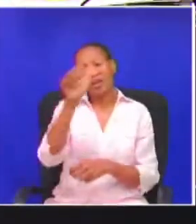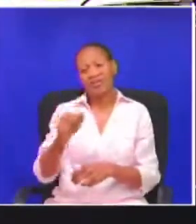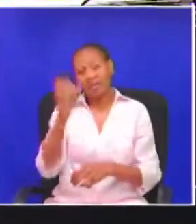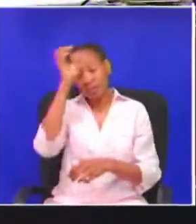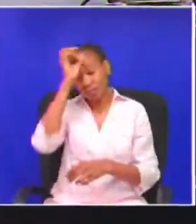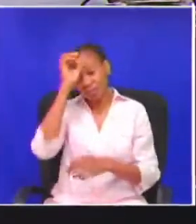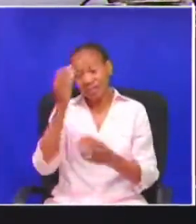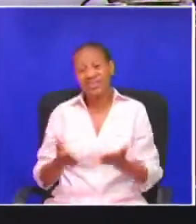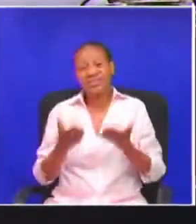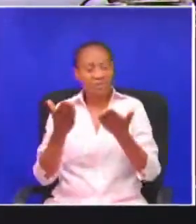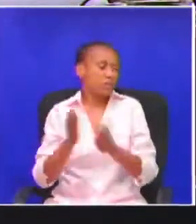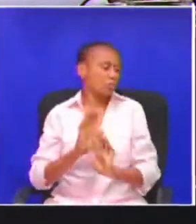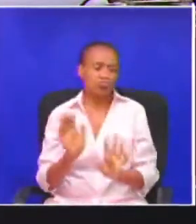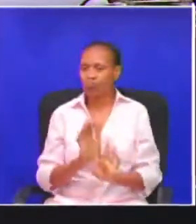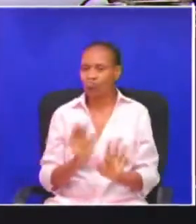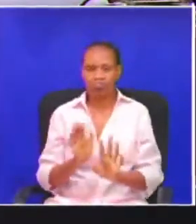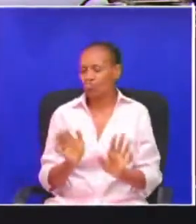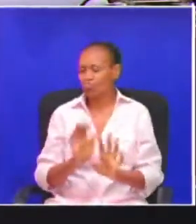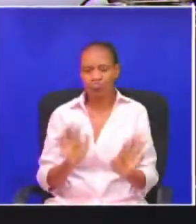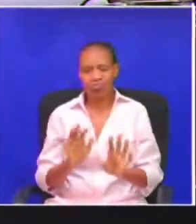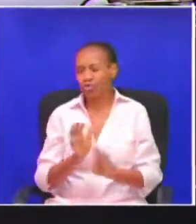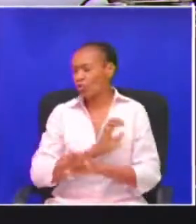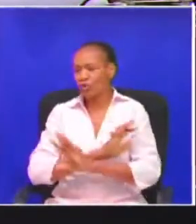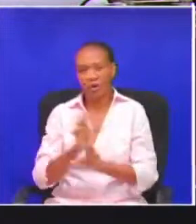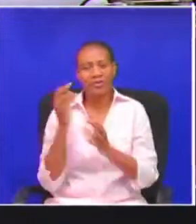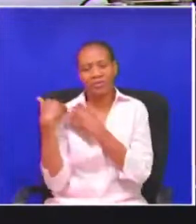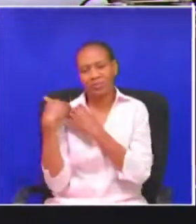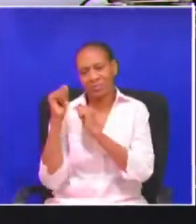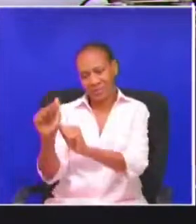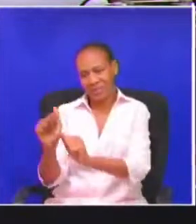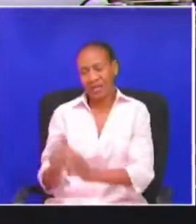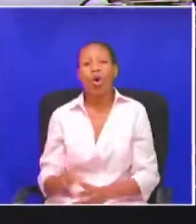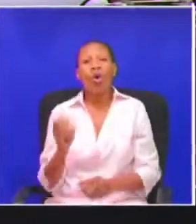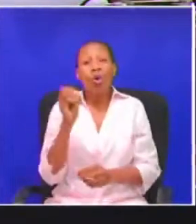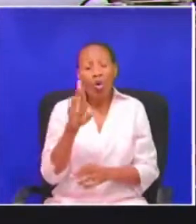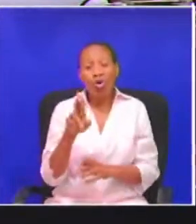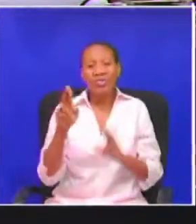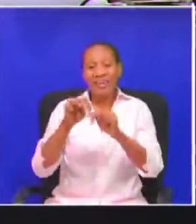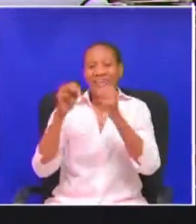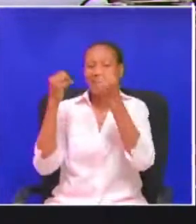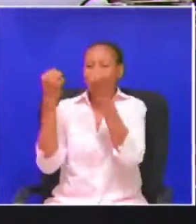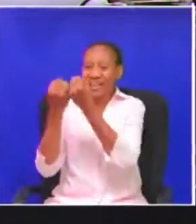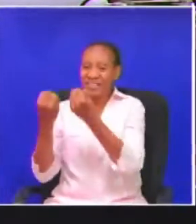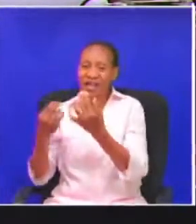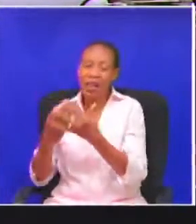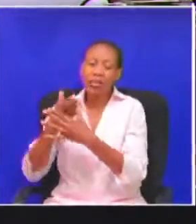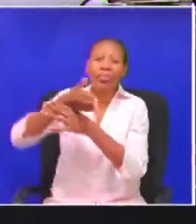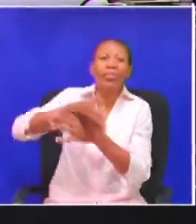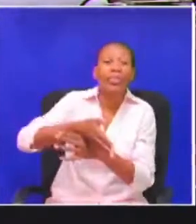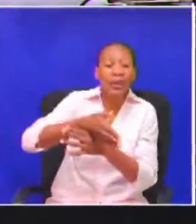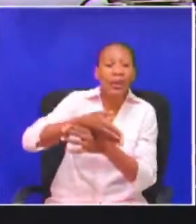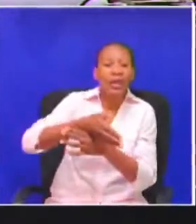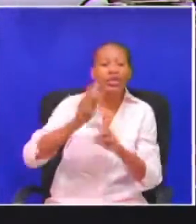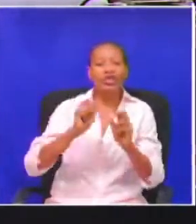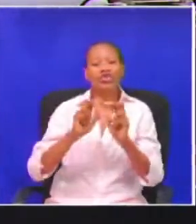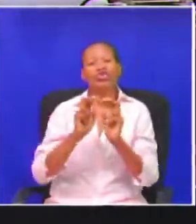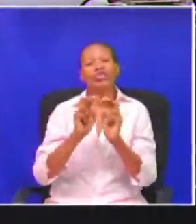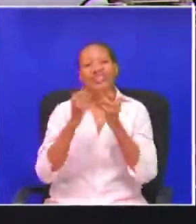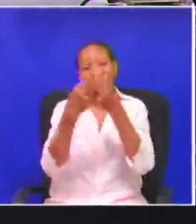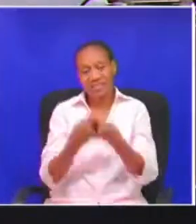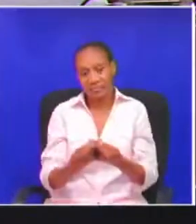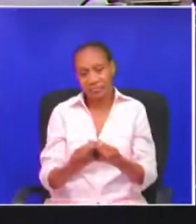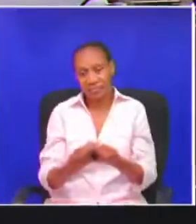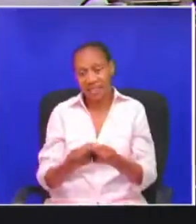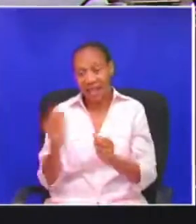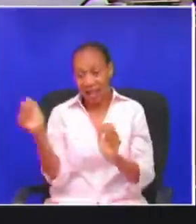Police Service Special Task Force or National Intervention Unit. Such deployments